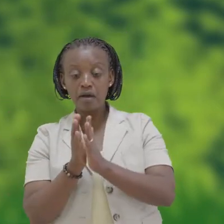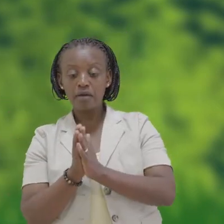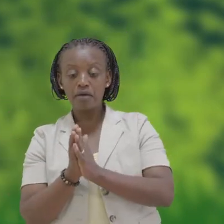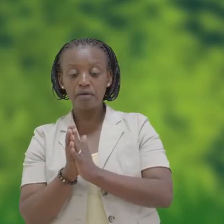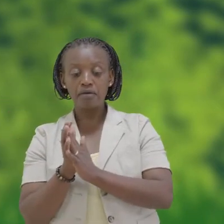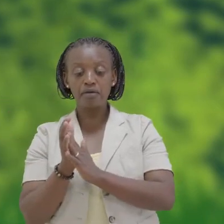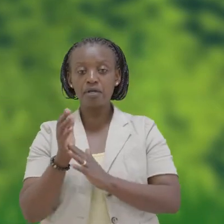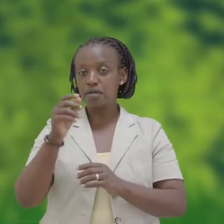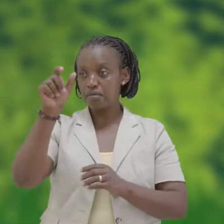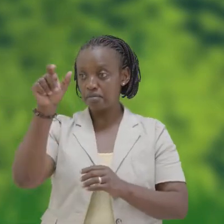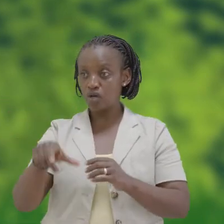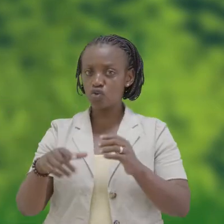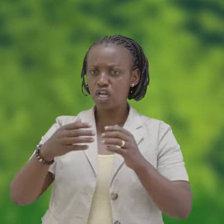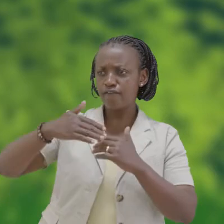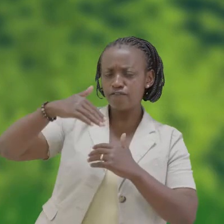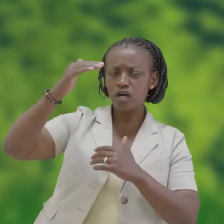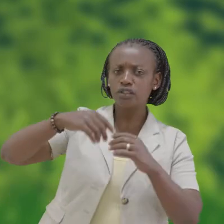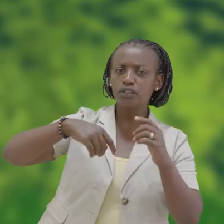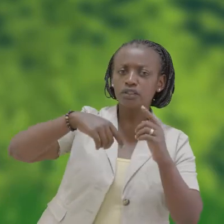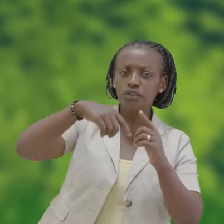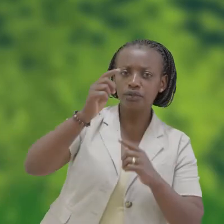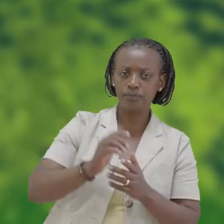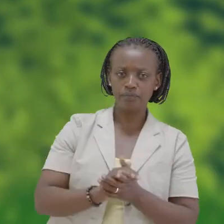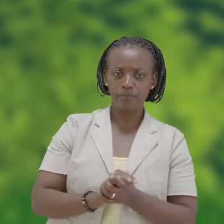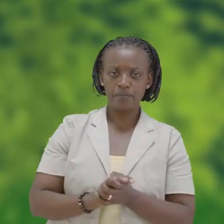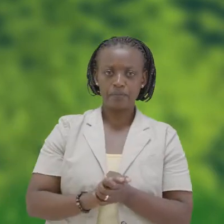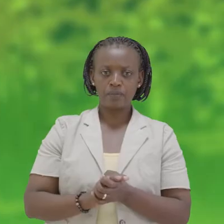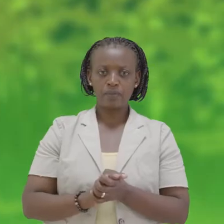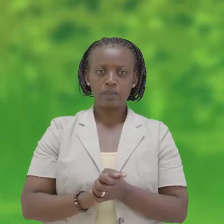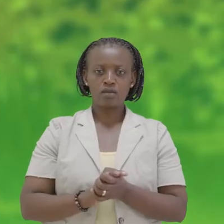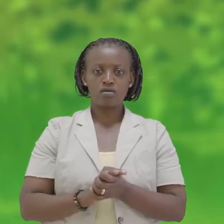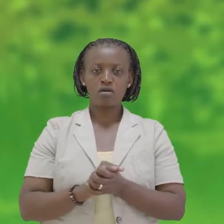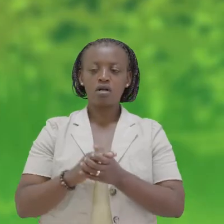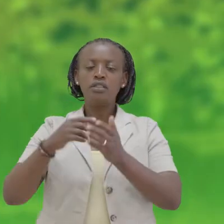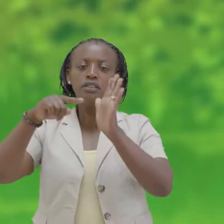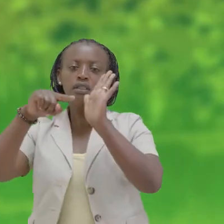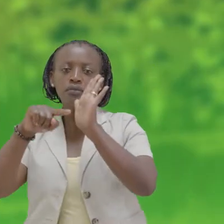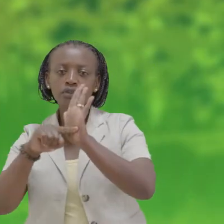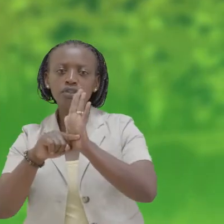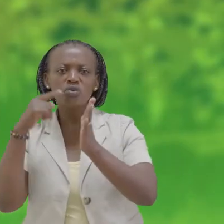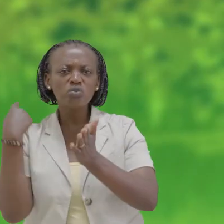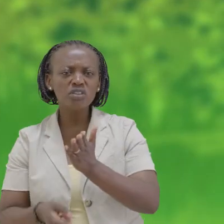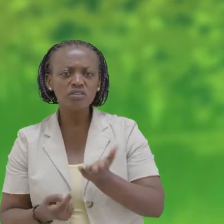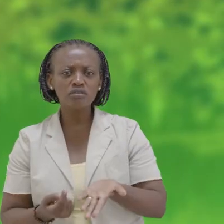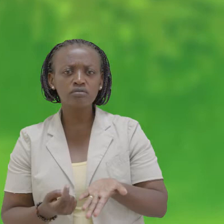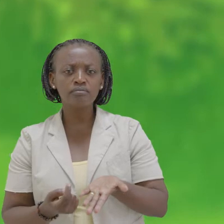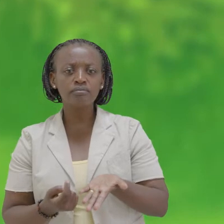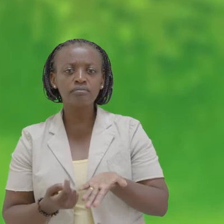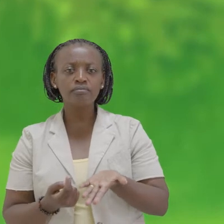the person with the highest score wins the round. What is